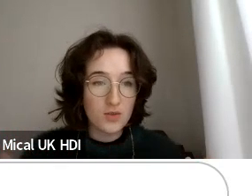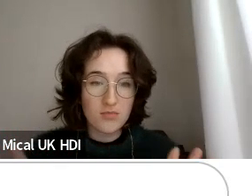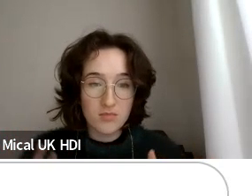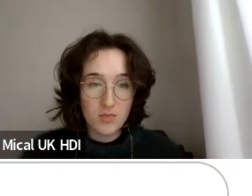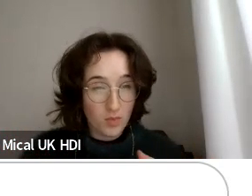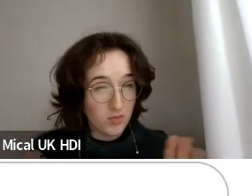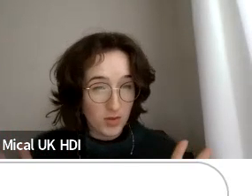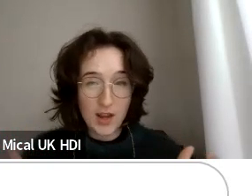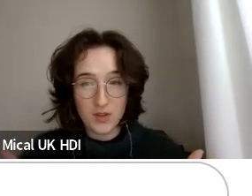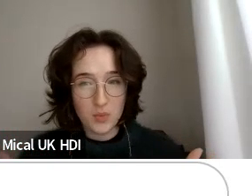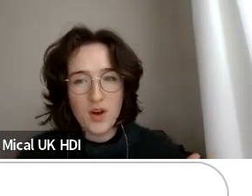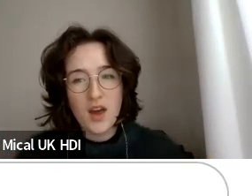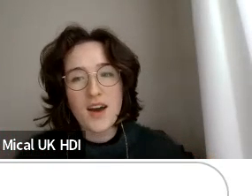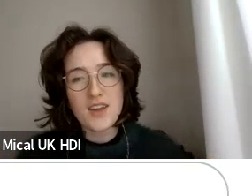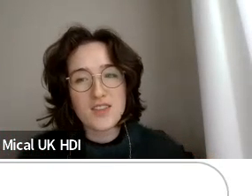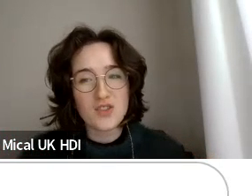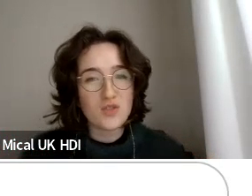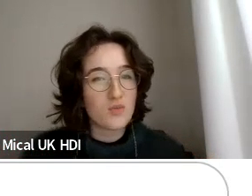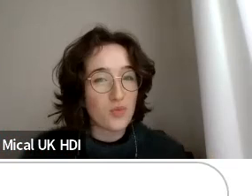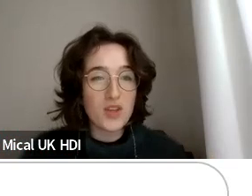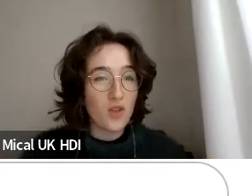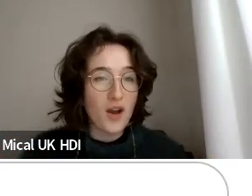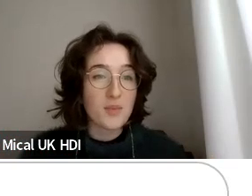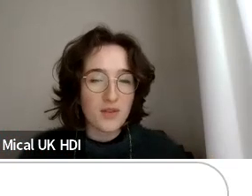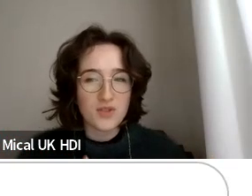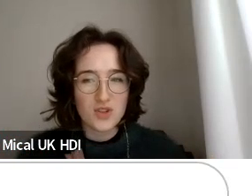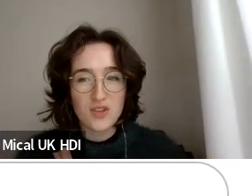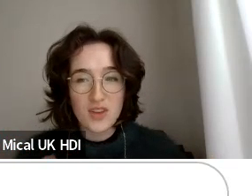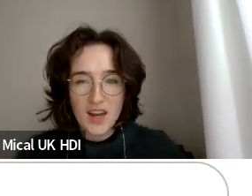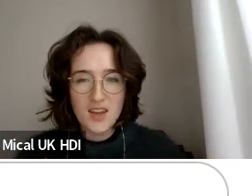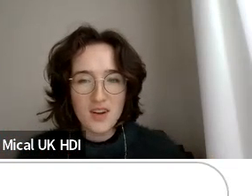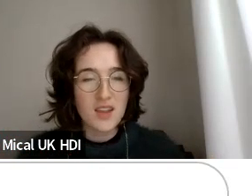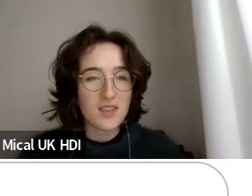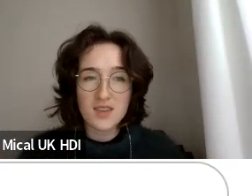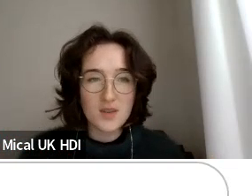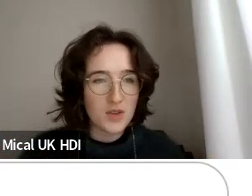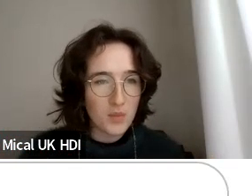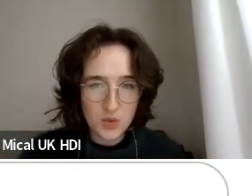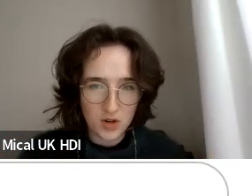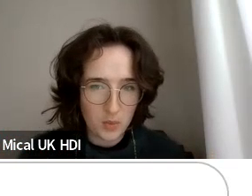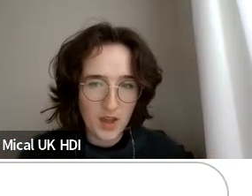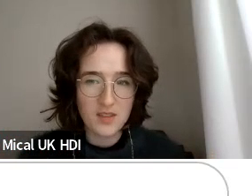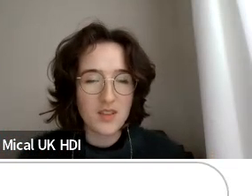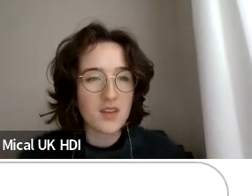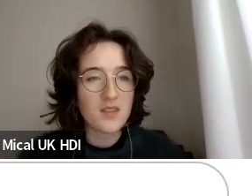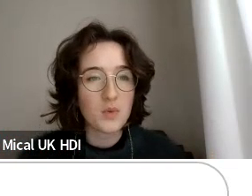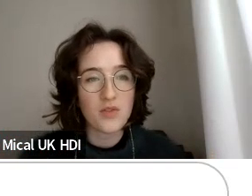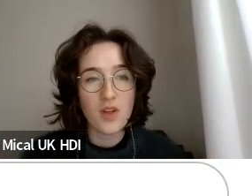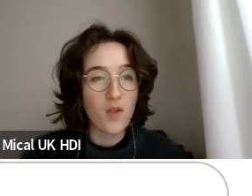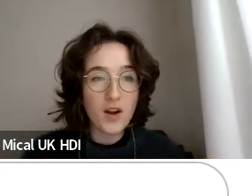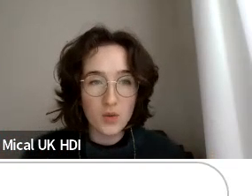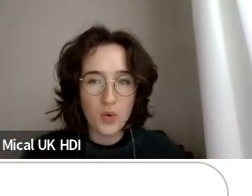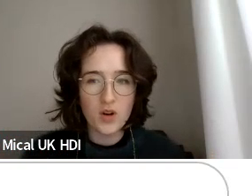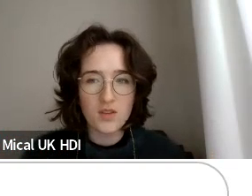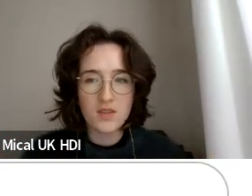this looks kind of simple, it's a really long and painful journey to get here, and the system is much more complex than this, with